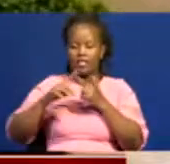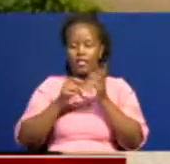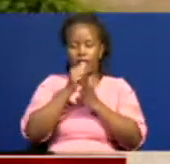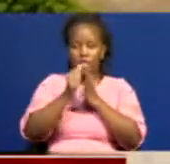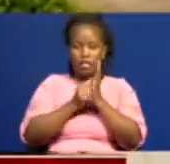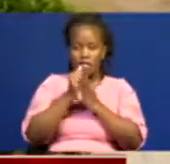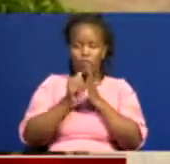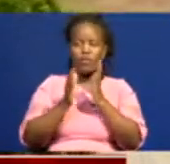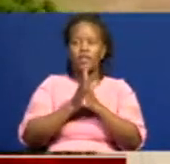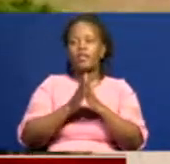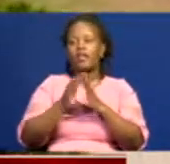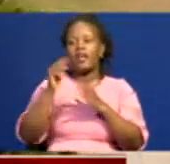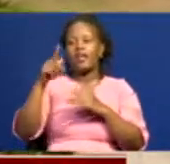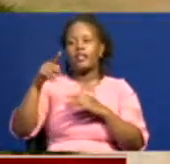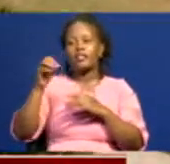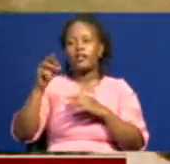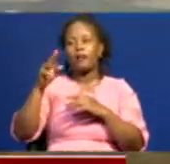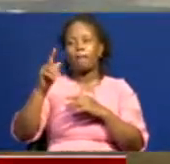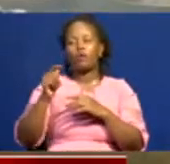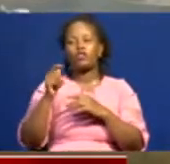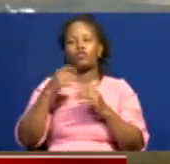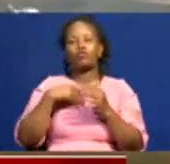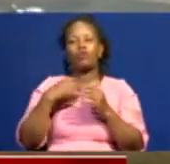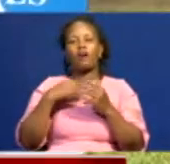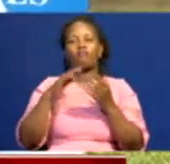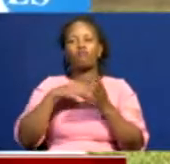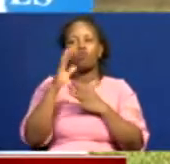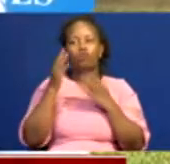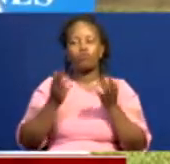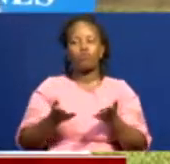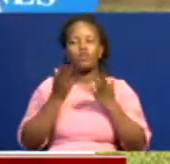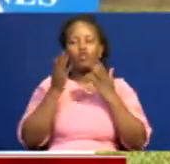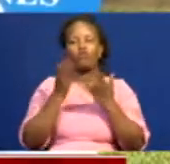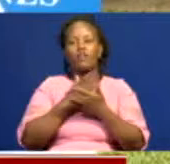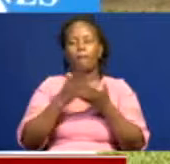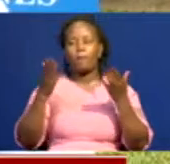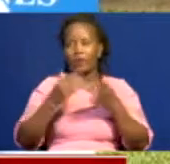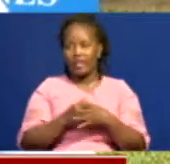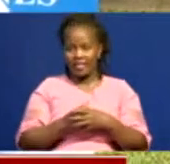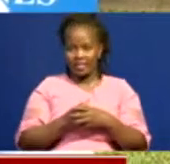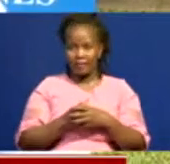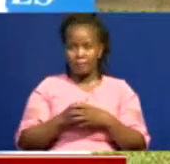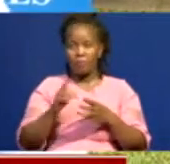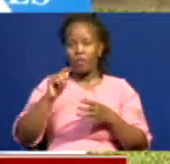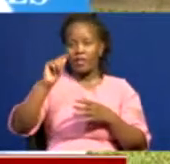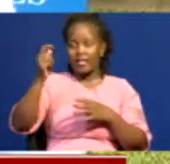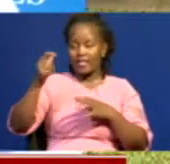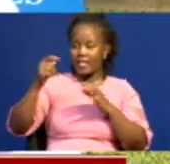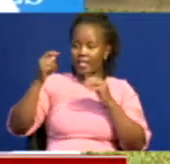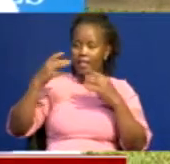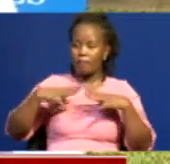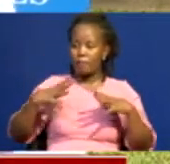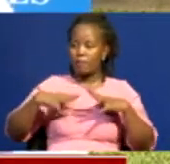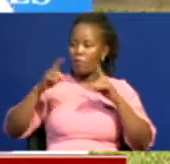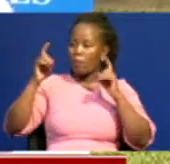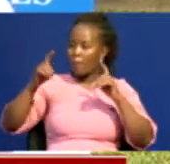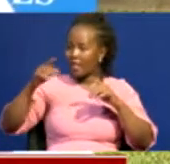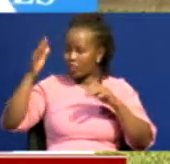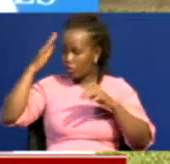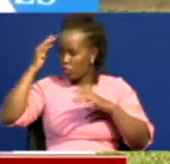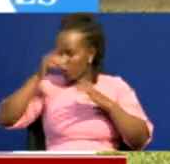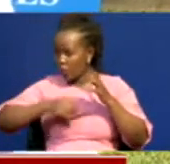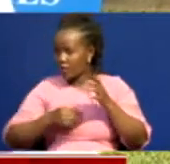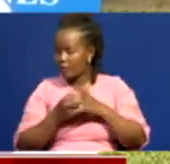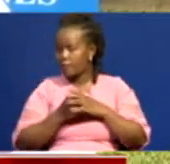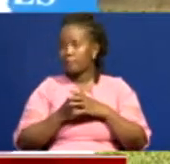to facilitate production and export of the products. One of the things that Kenyan must know is that this country today